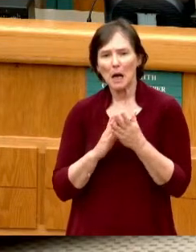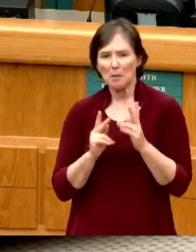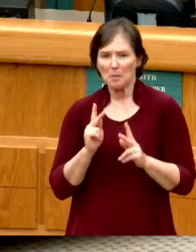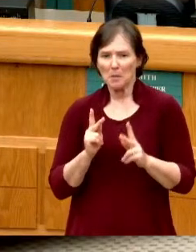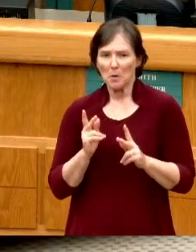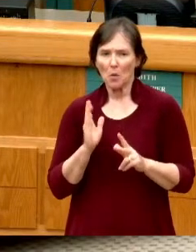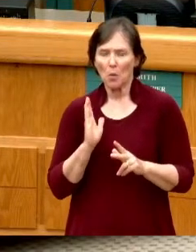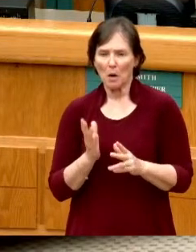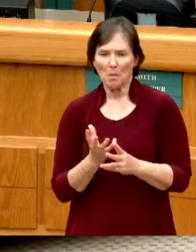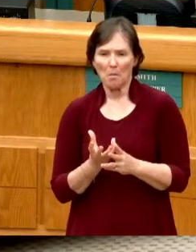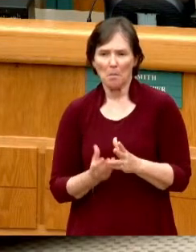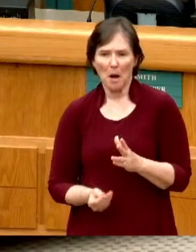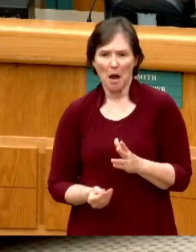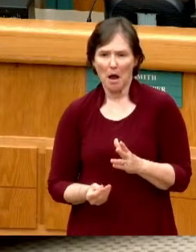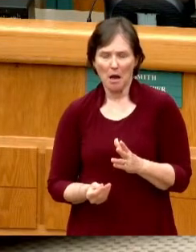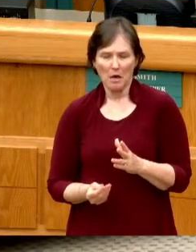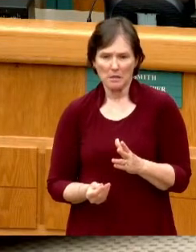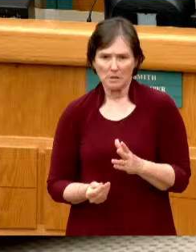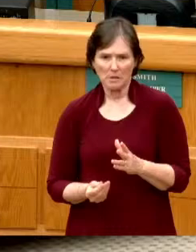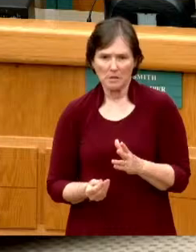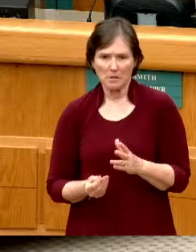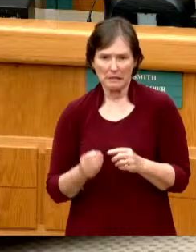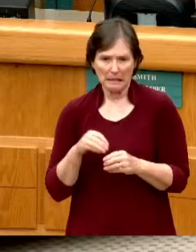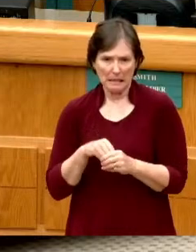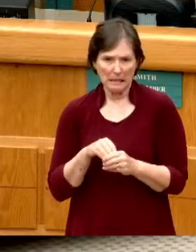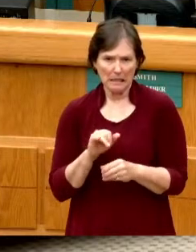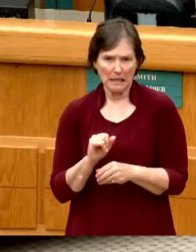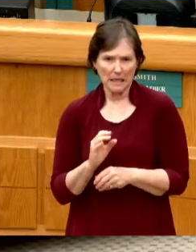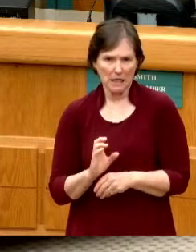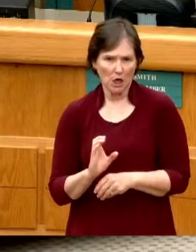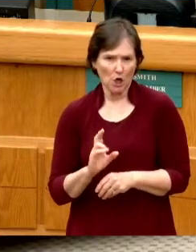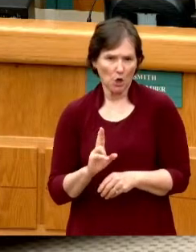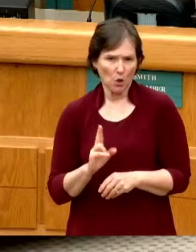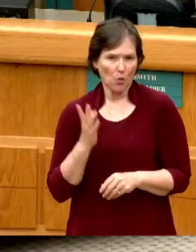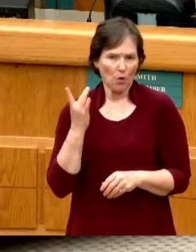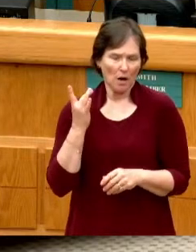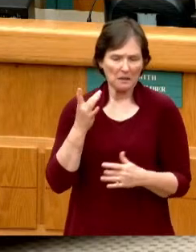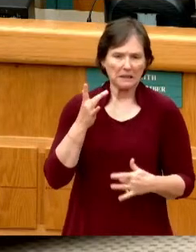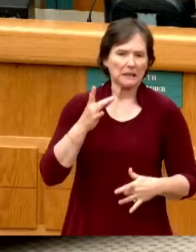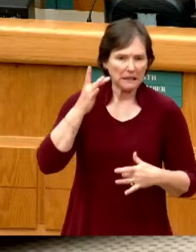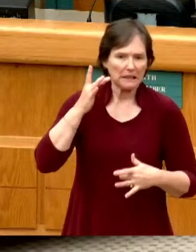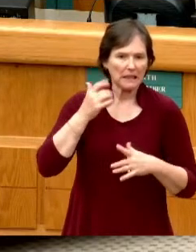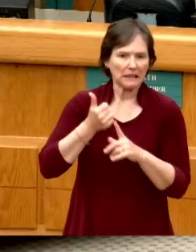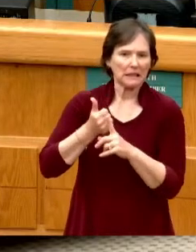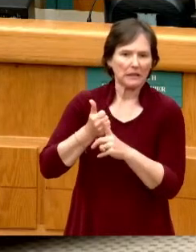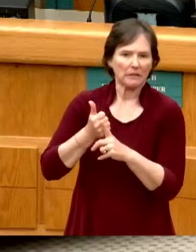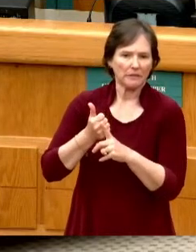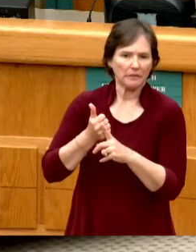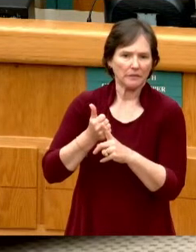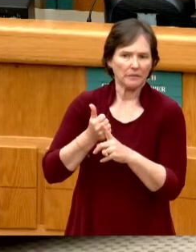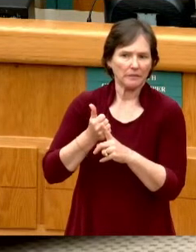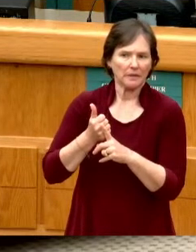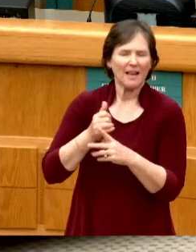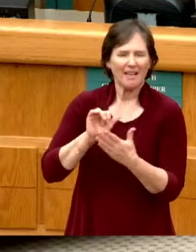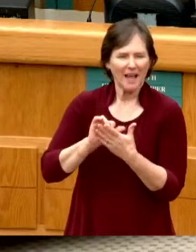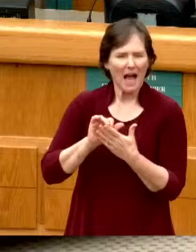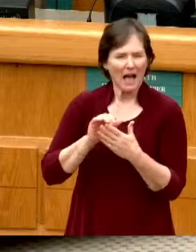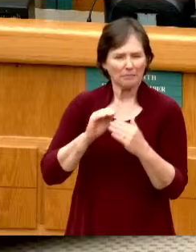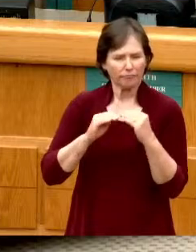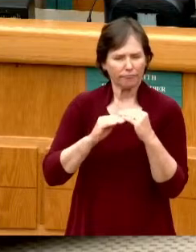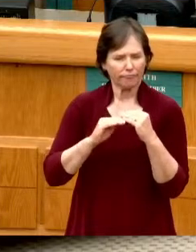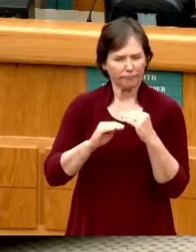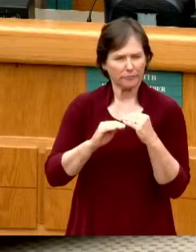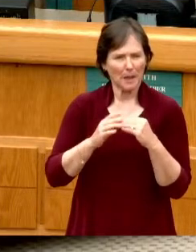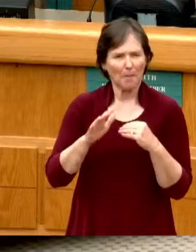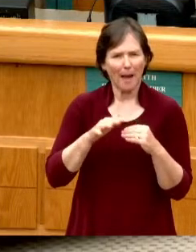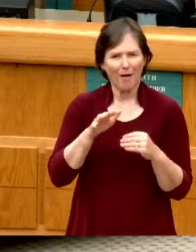it out of the ICU because of the illness itself. It's in the 50s, and that continues to be very